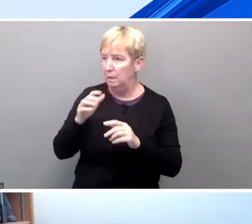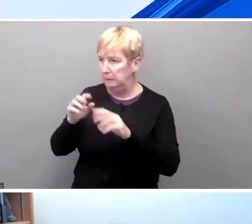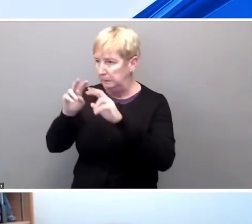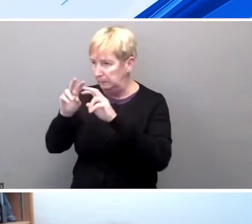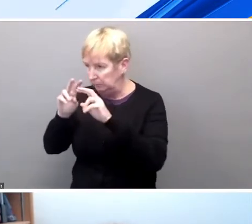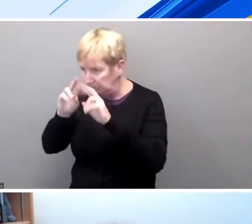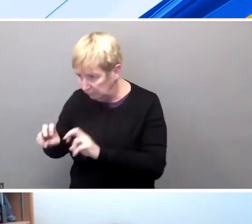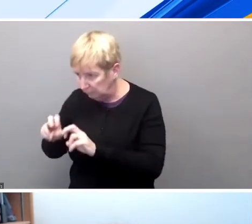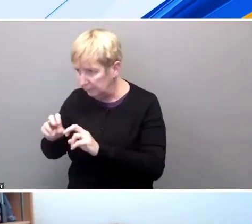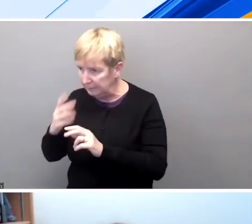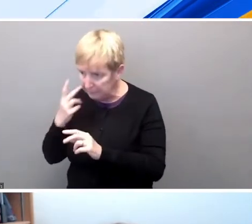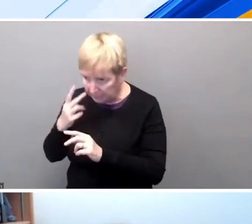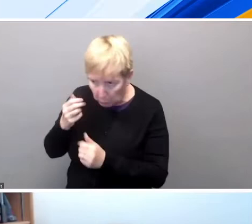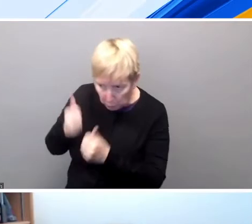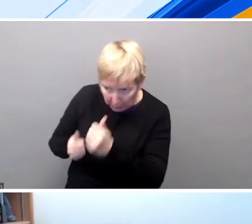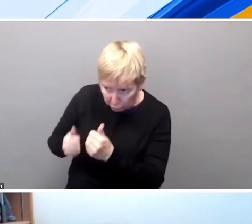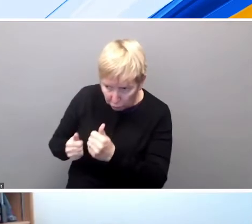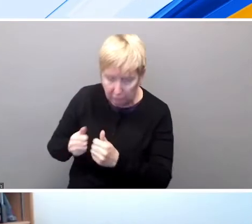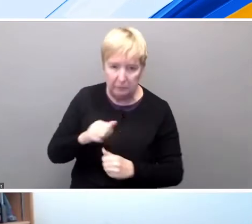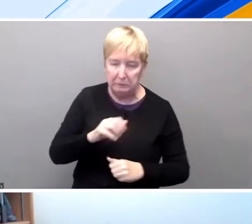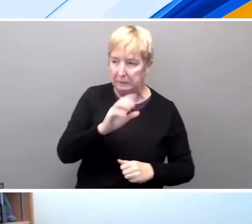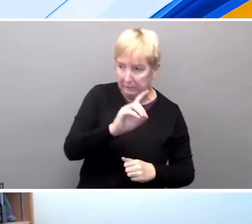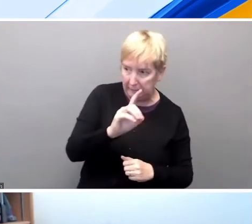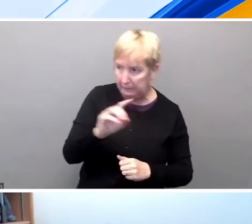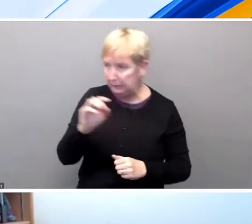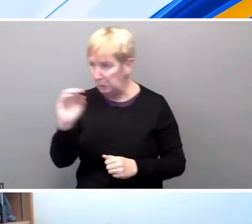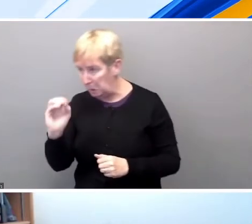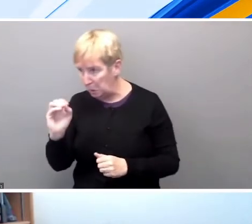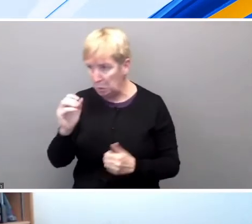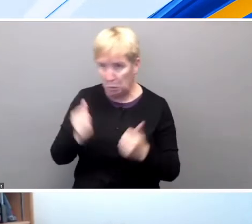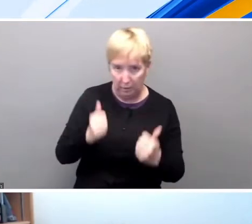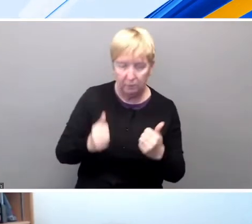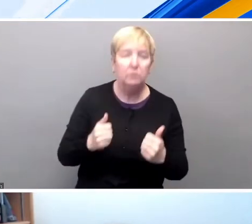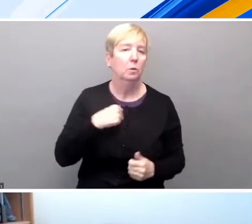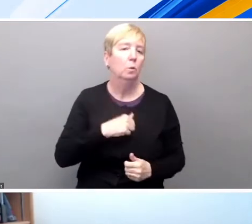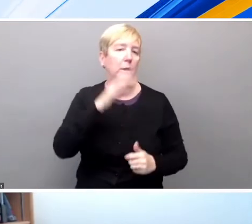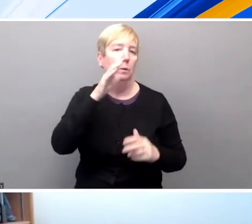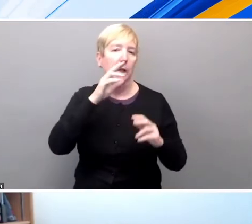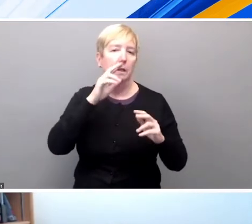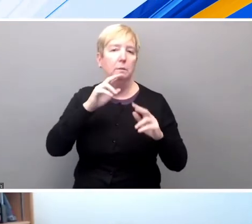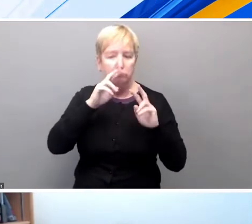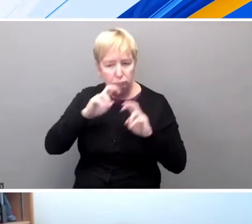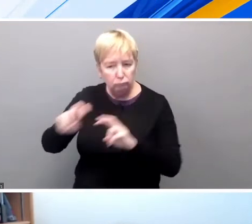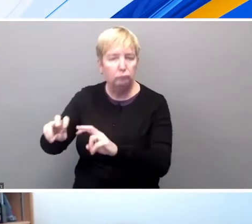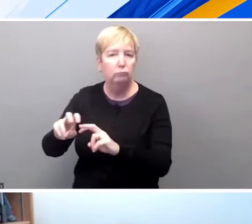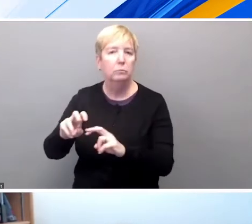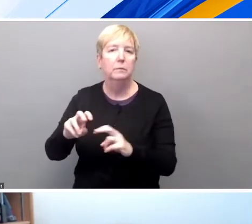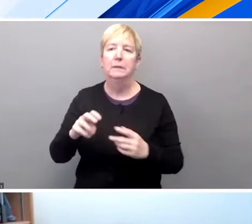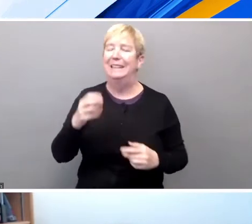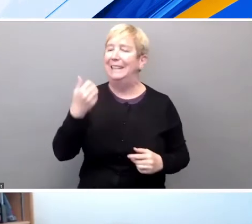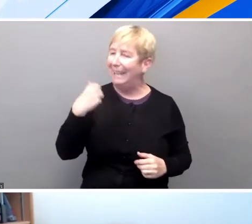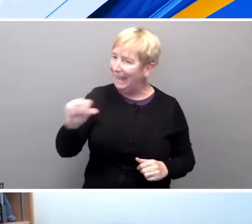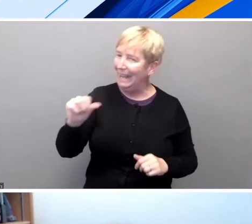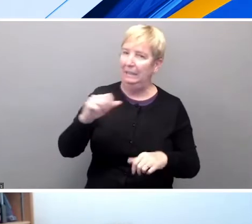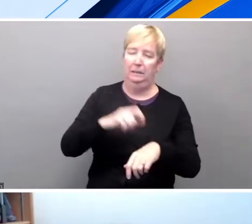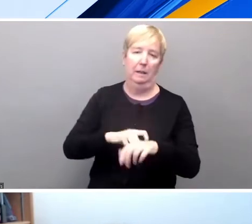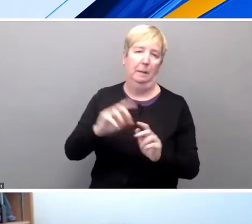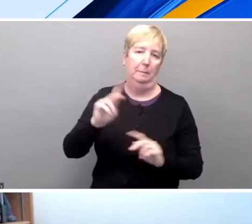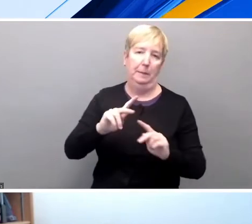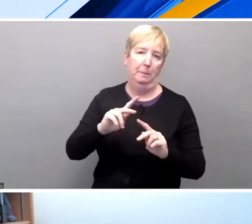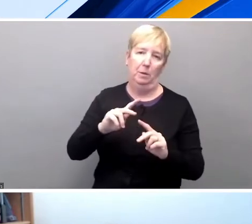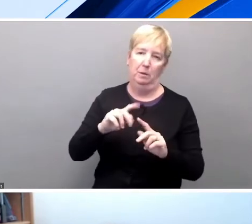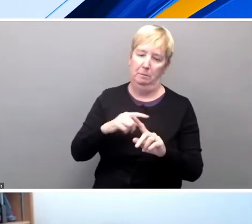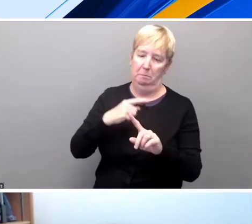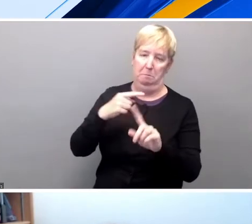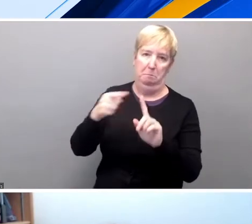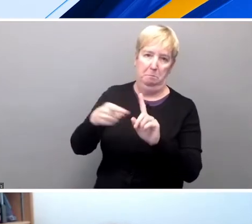facilitate gathering more information about any positives who sequence out